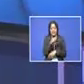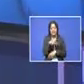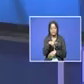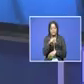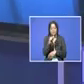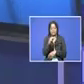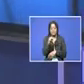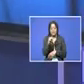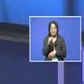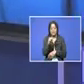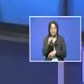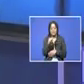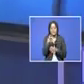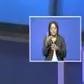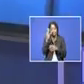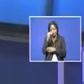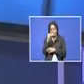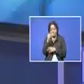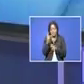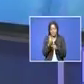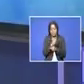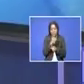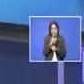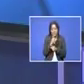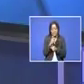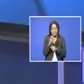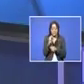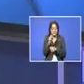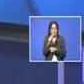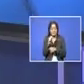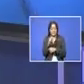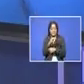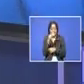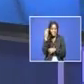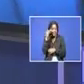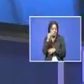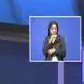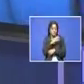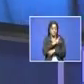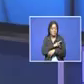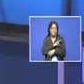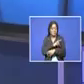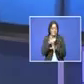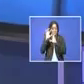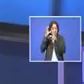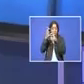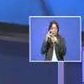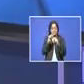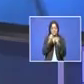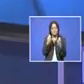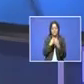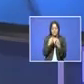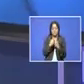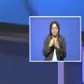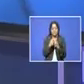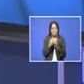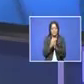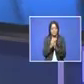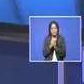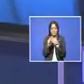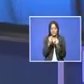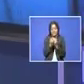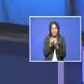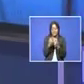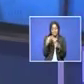Father Marshall Peters basketball tournament. But as Kelsey Johnson tells us, before hoisting the championship trophy, team members received a